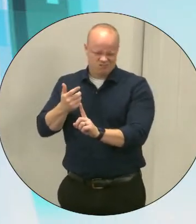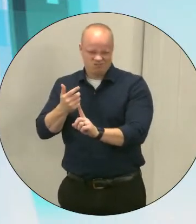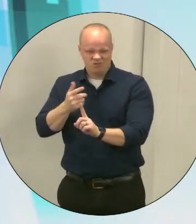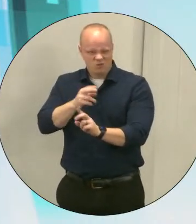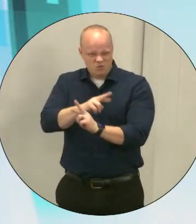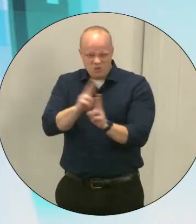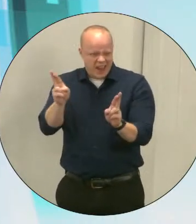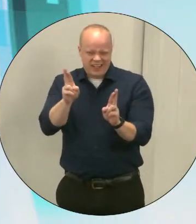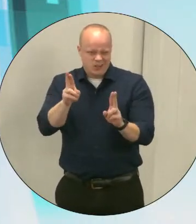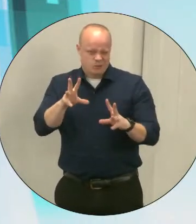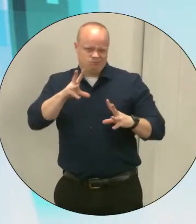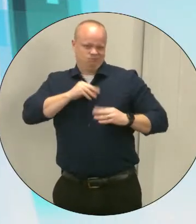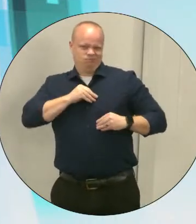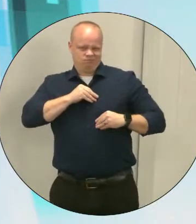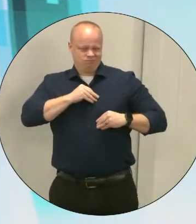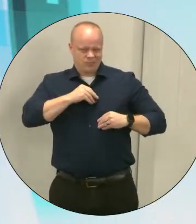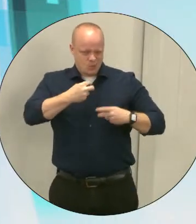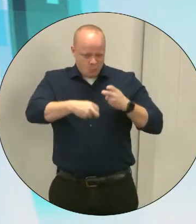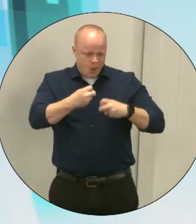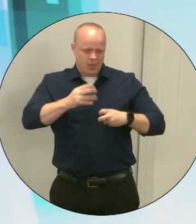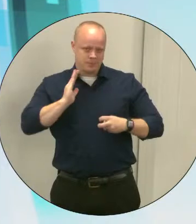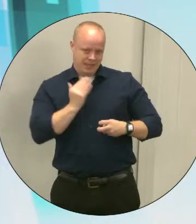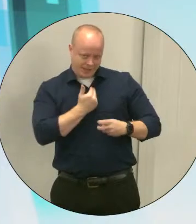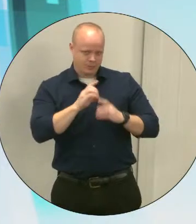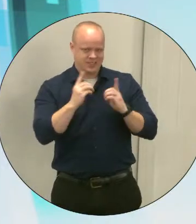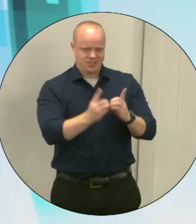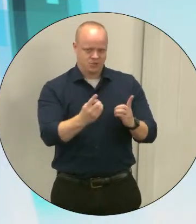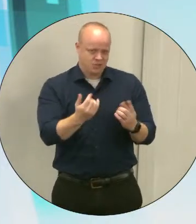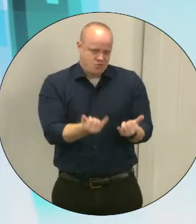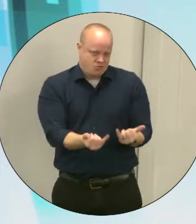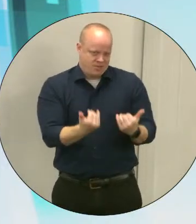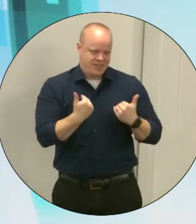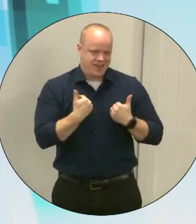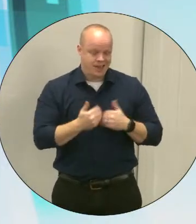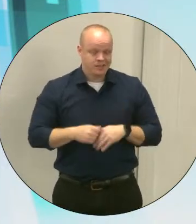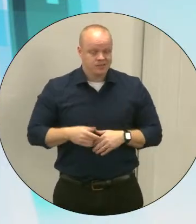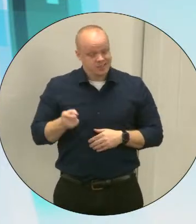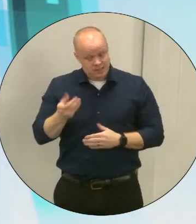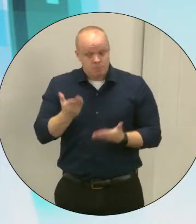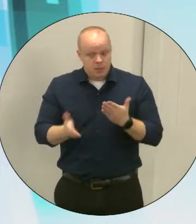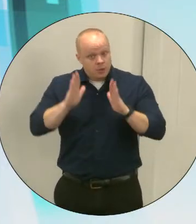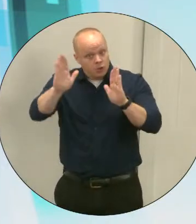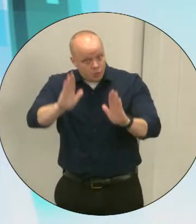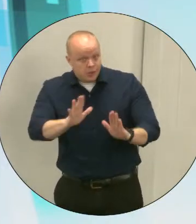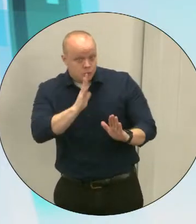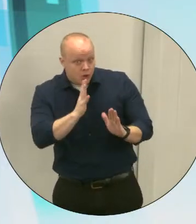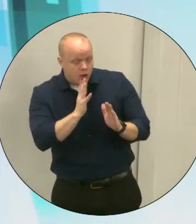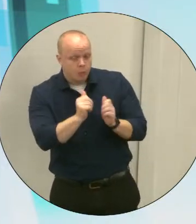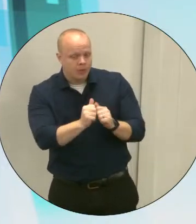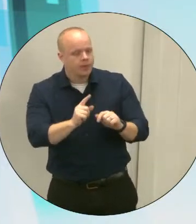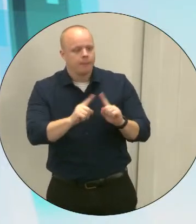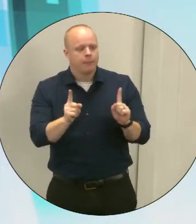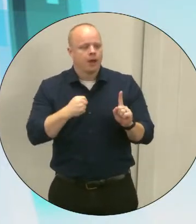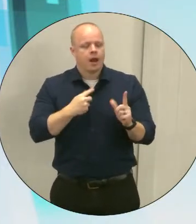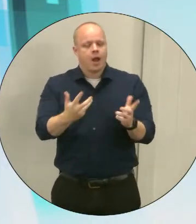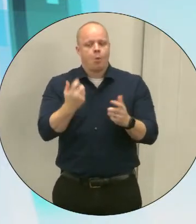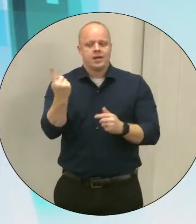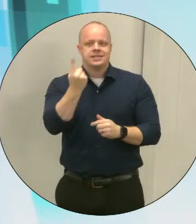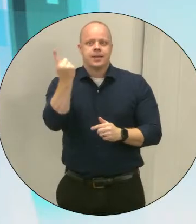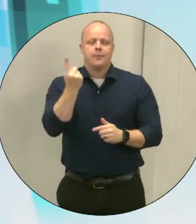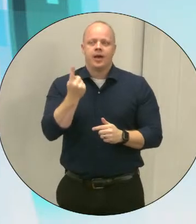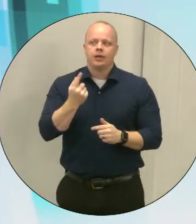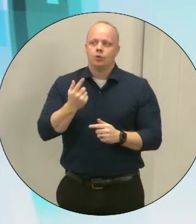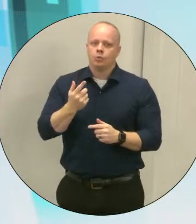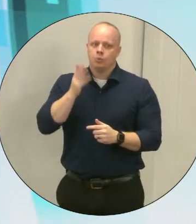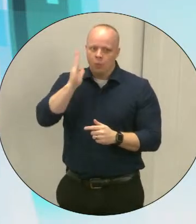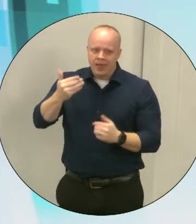ready to take on the problems that our district has. He's probably great to talk to, but I want somebody who's going